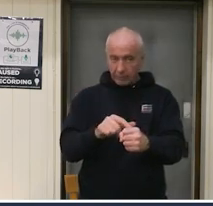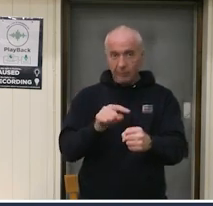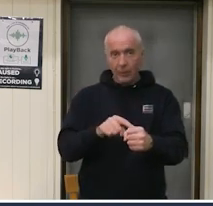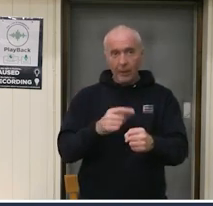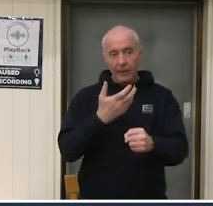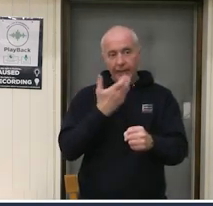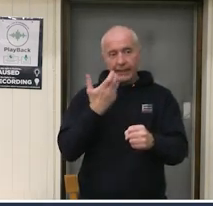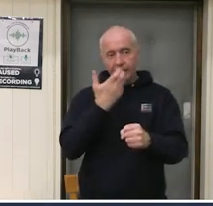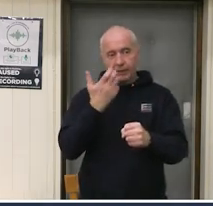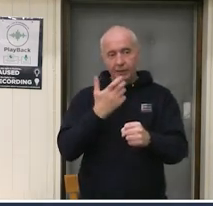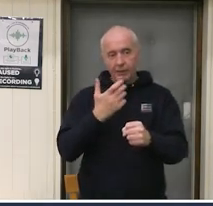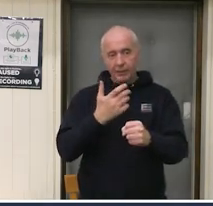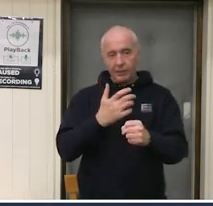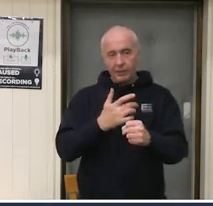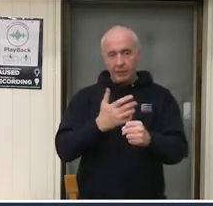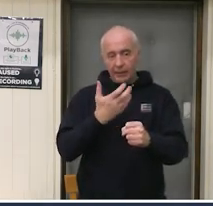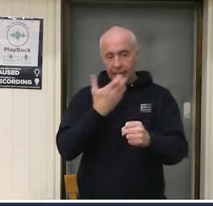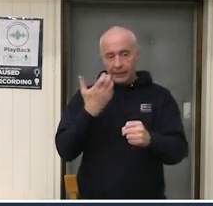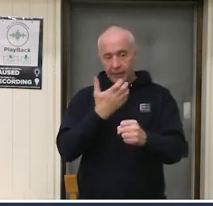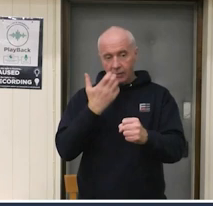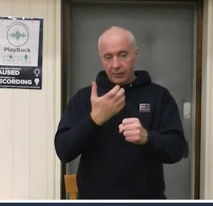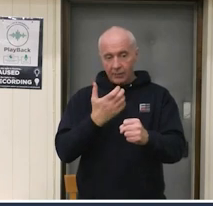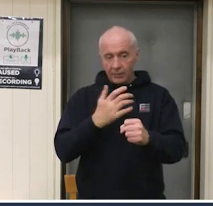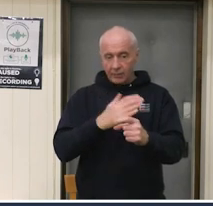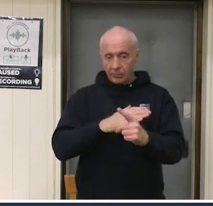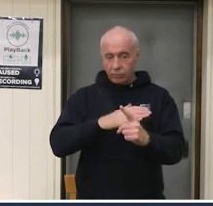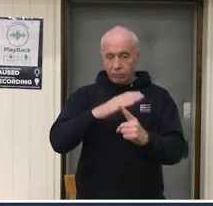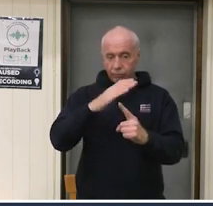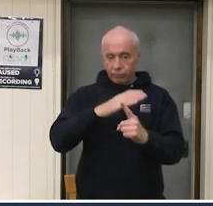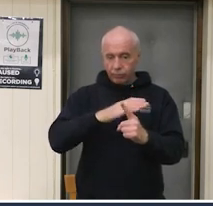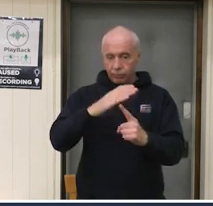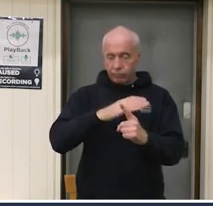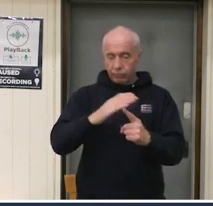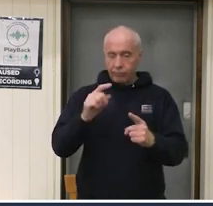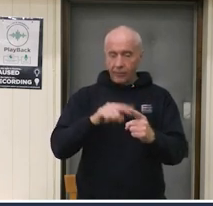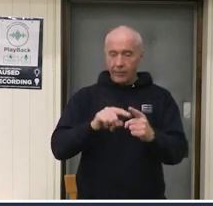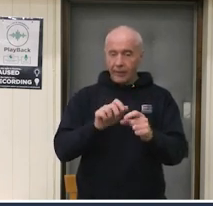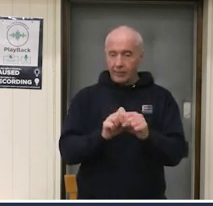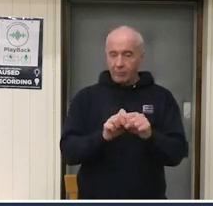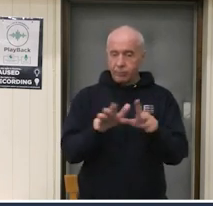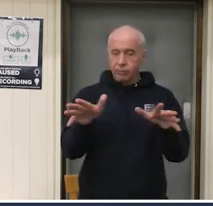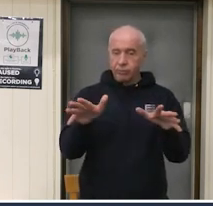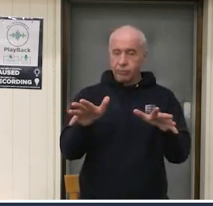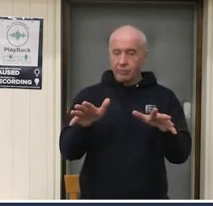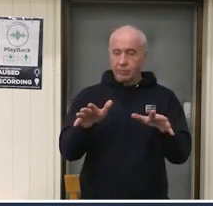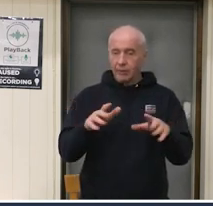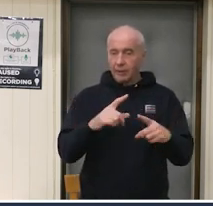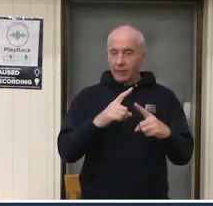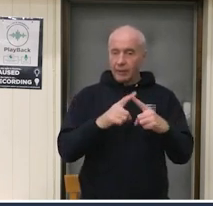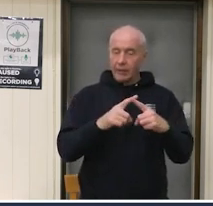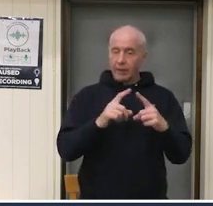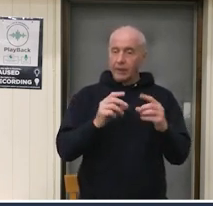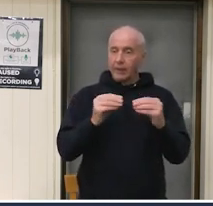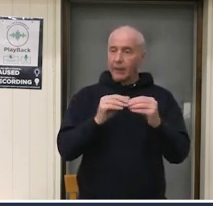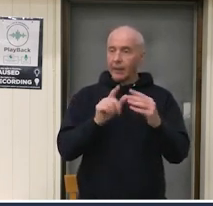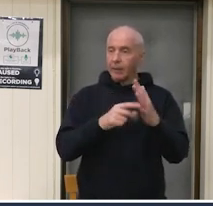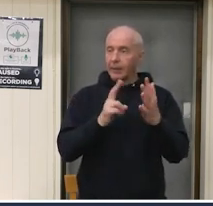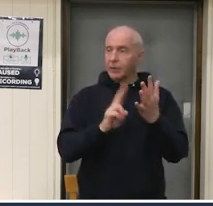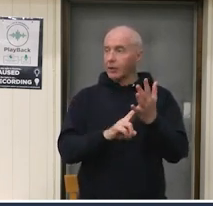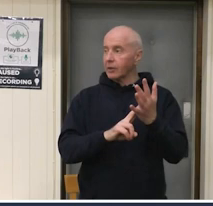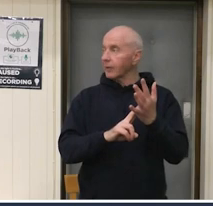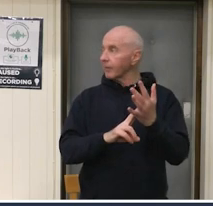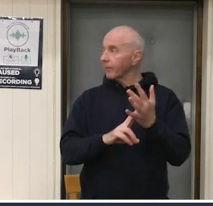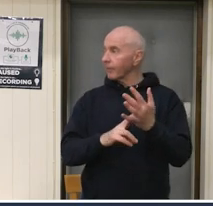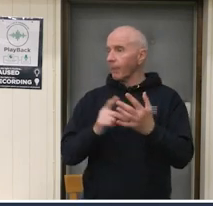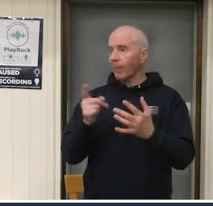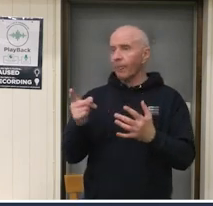up very rapidly and material's going to fly away in a process called ablation. Has anyone had their eyes